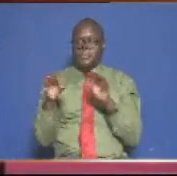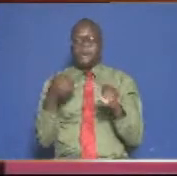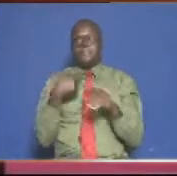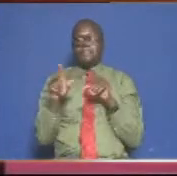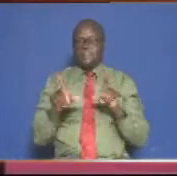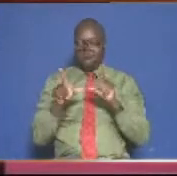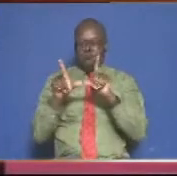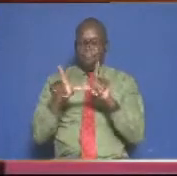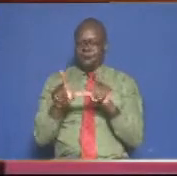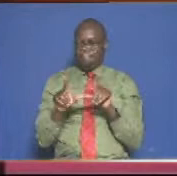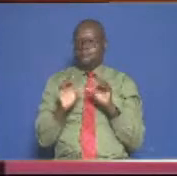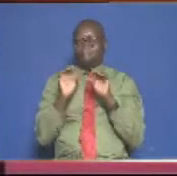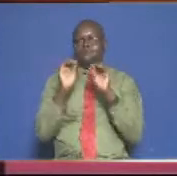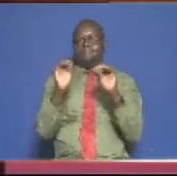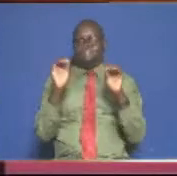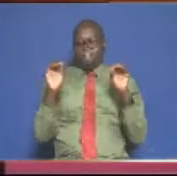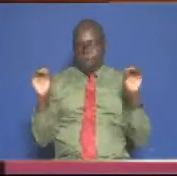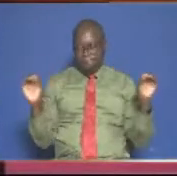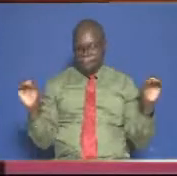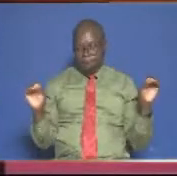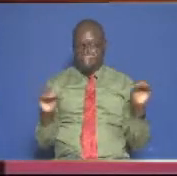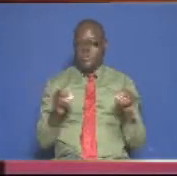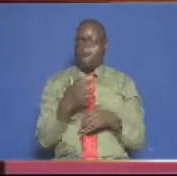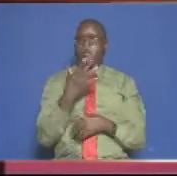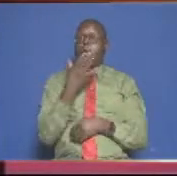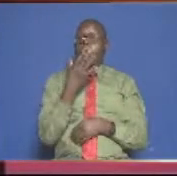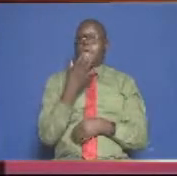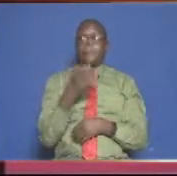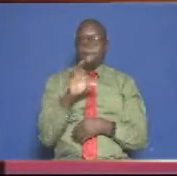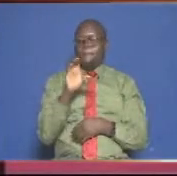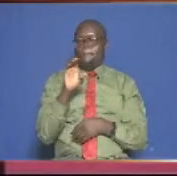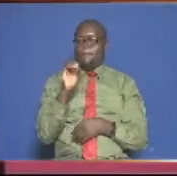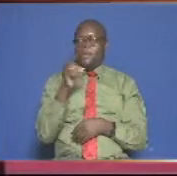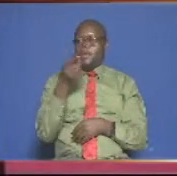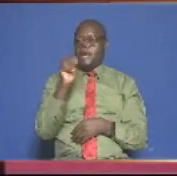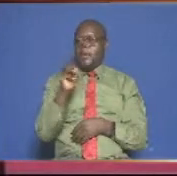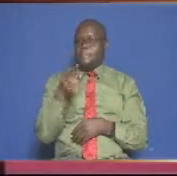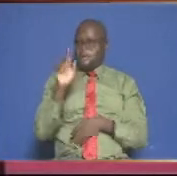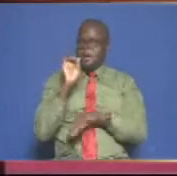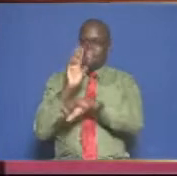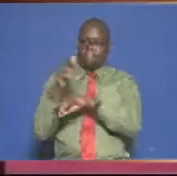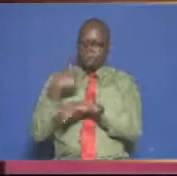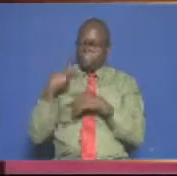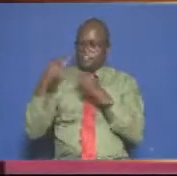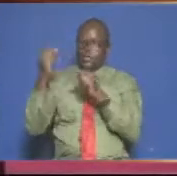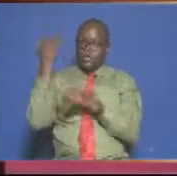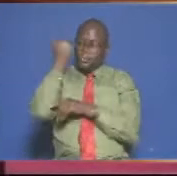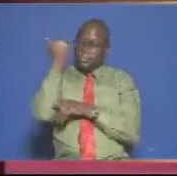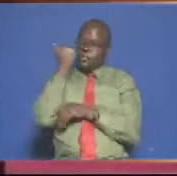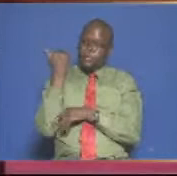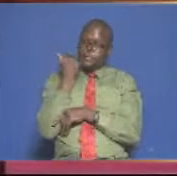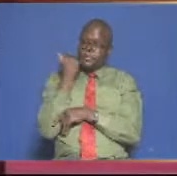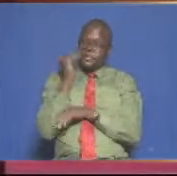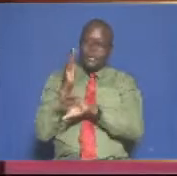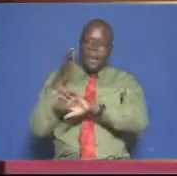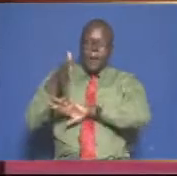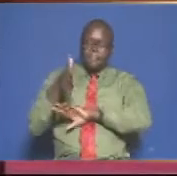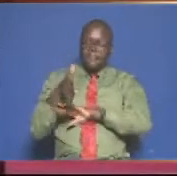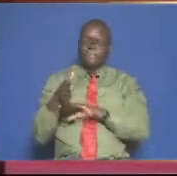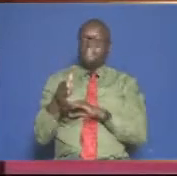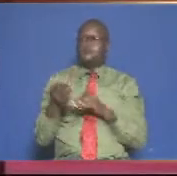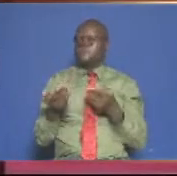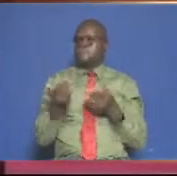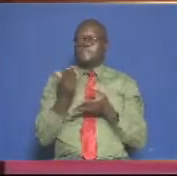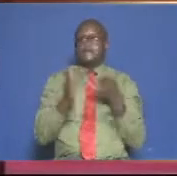ticket for the ODM. The speaker, he's the one who advised me to go to court after the ticket was given